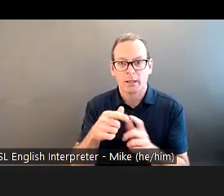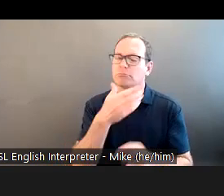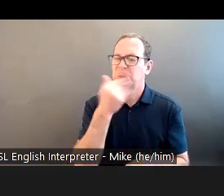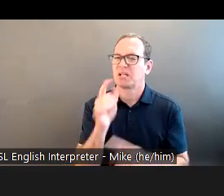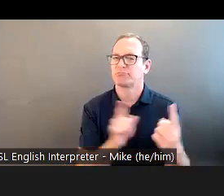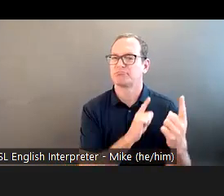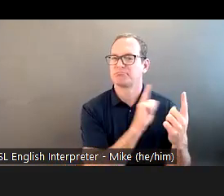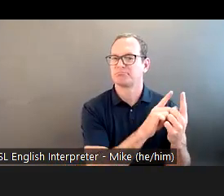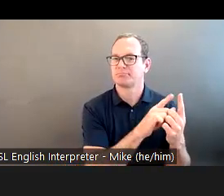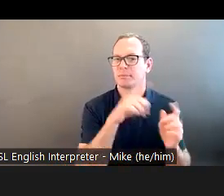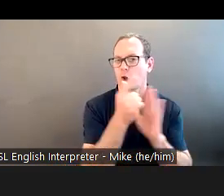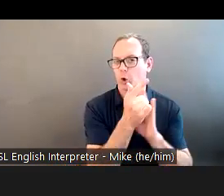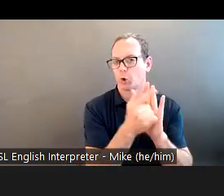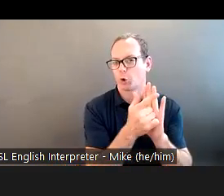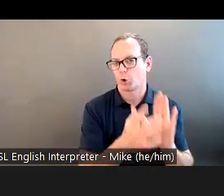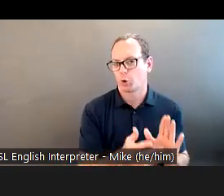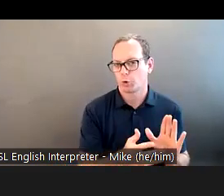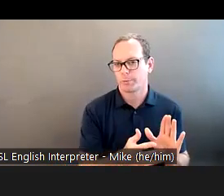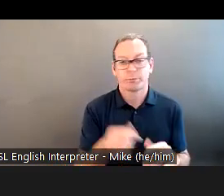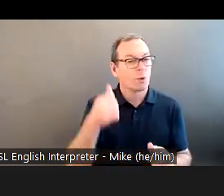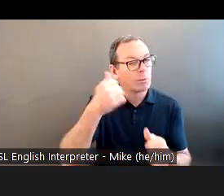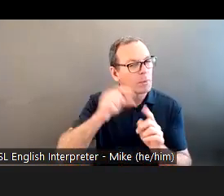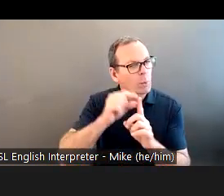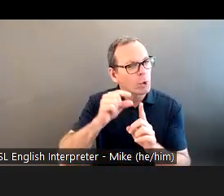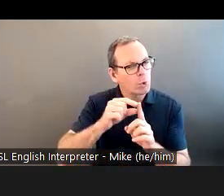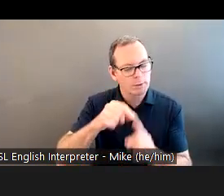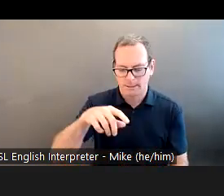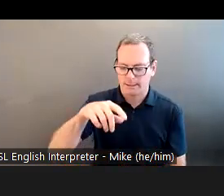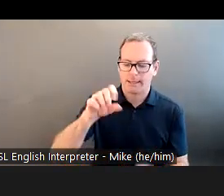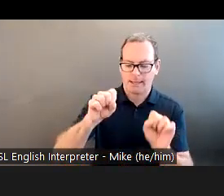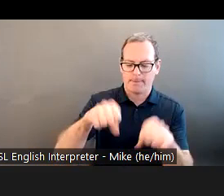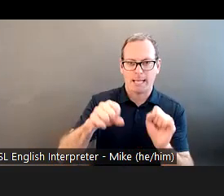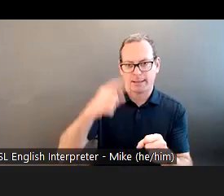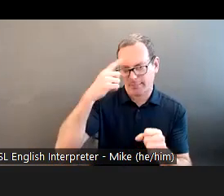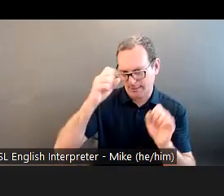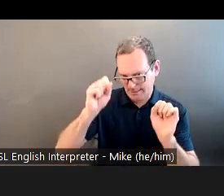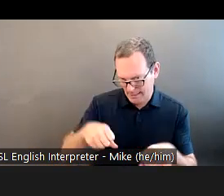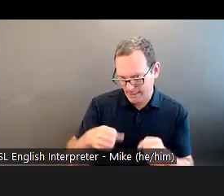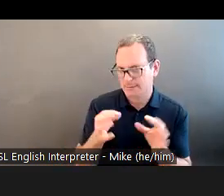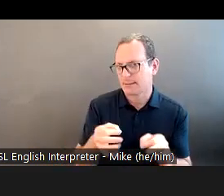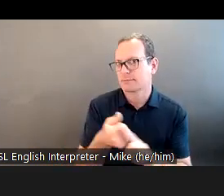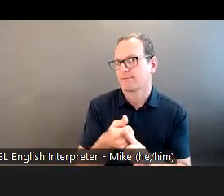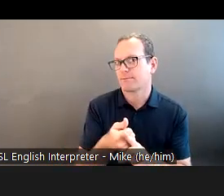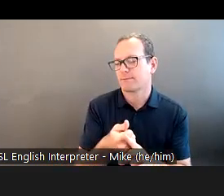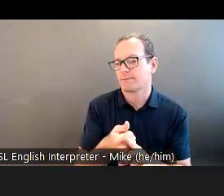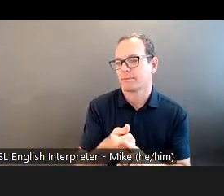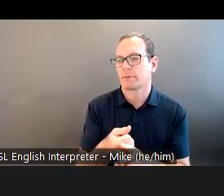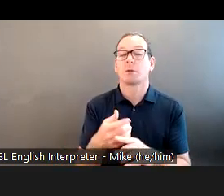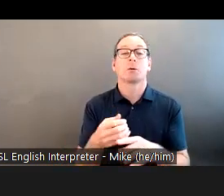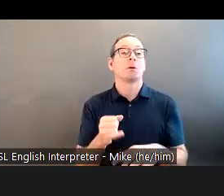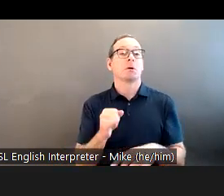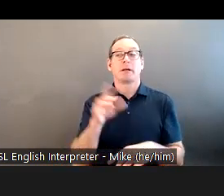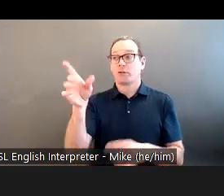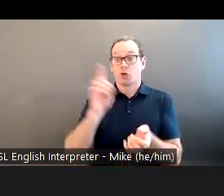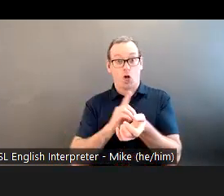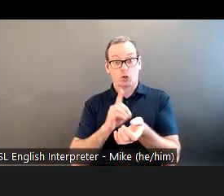again, remembering that capacity is domain specific. So unless the doctor asked her specific questions about her will or her power of